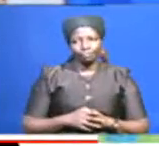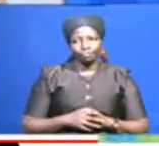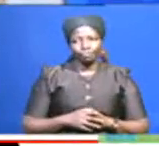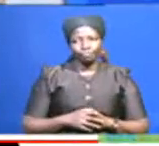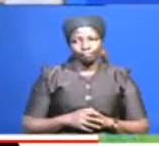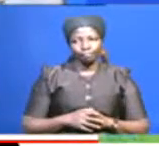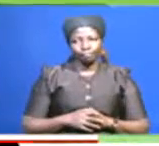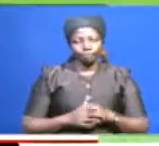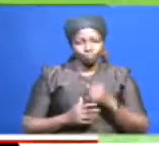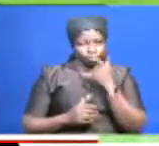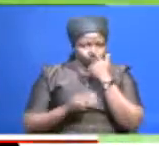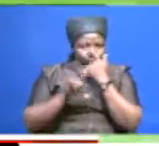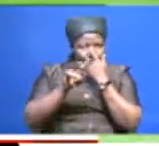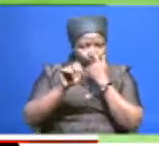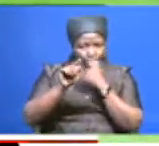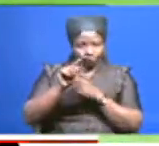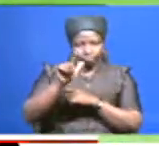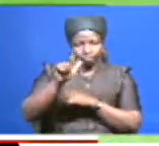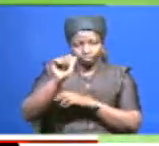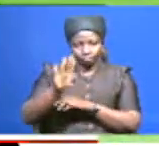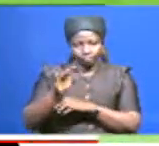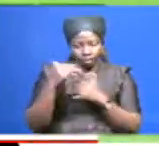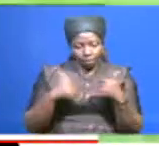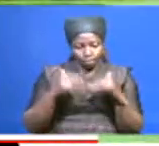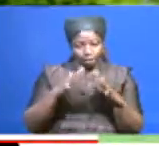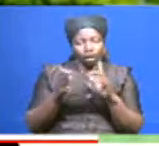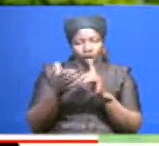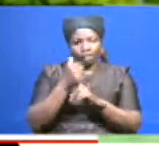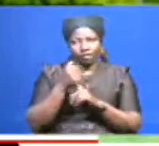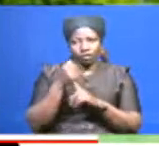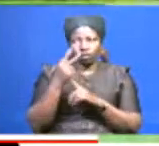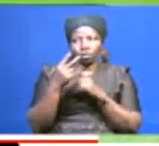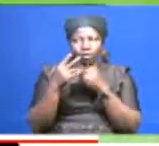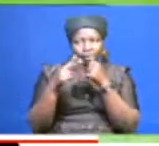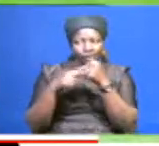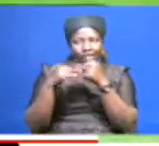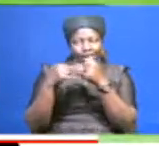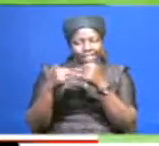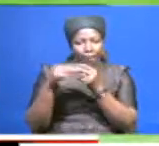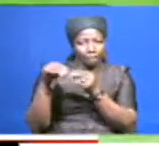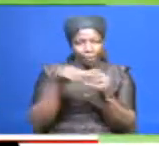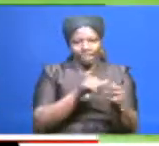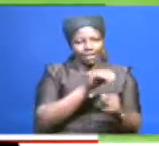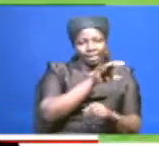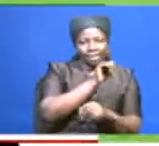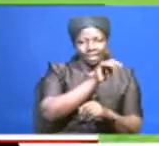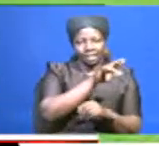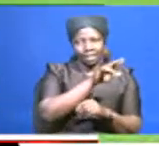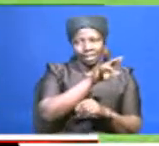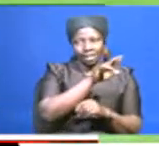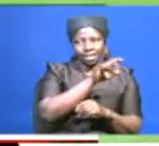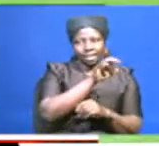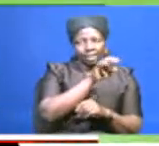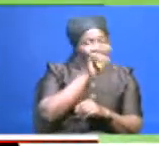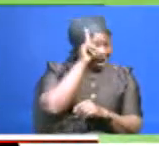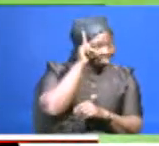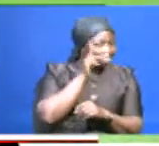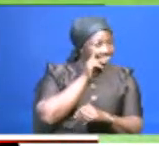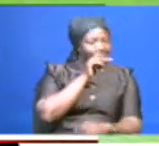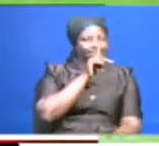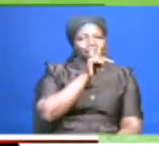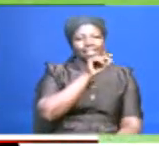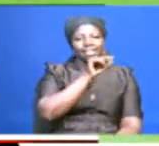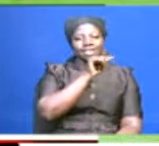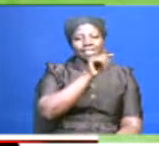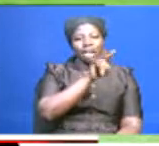The Vetlab Club player garnered 78 gross on count back, beating Karen's Luisa Gitau, who came in second.